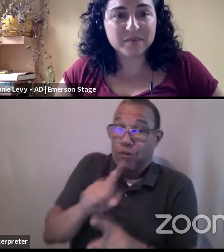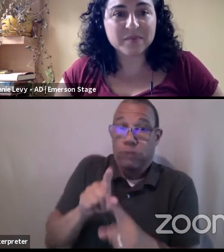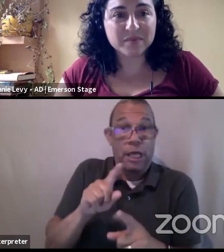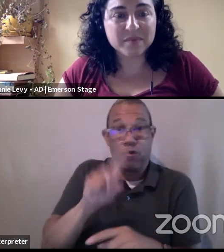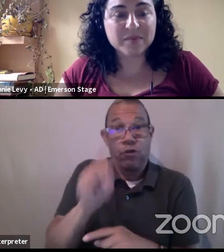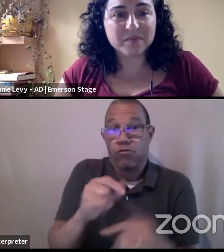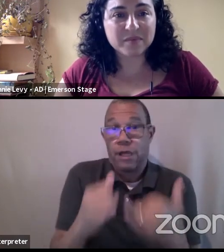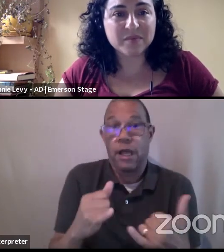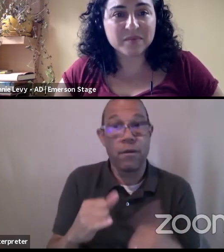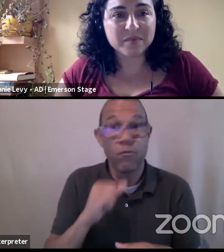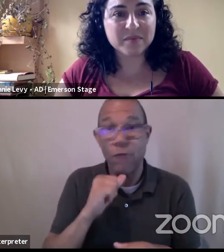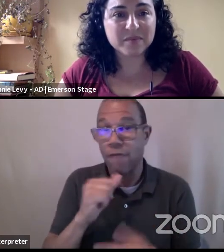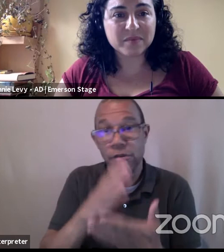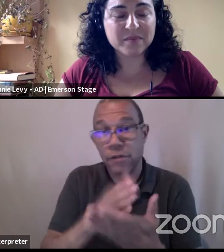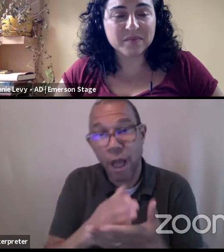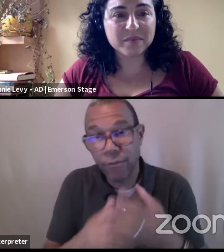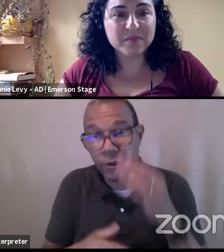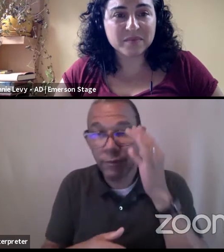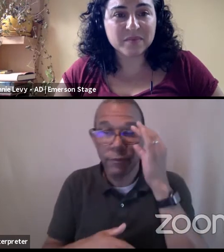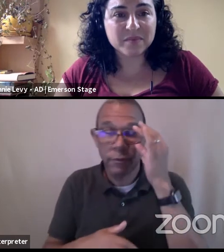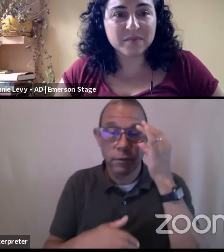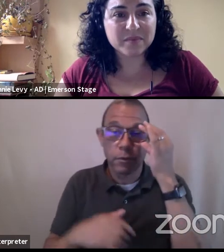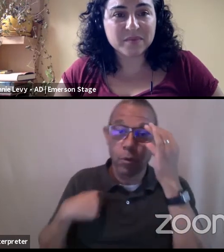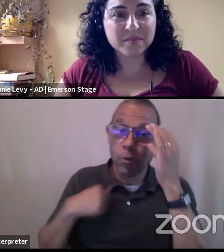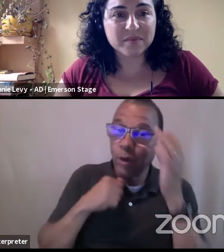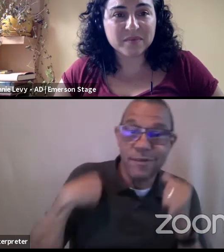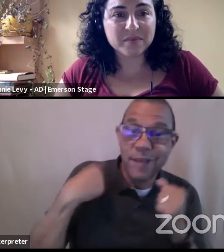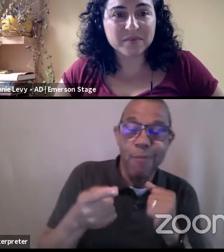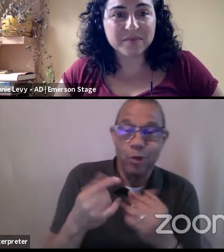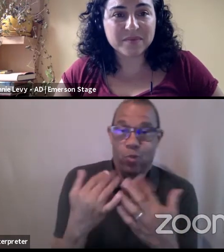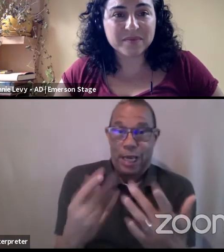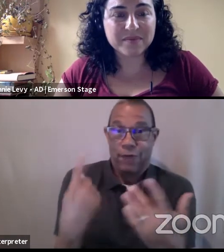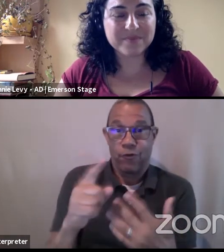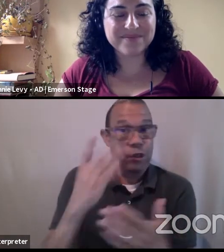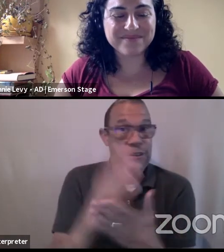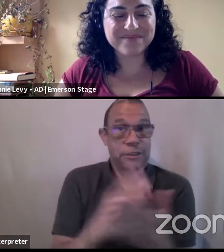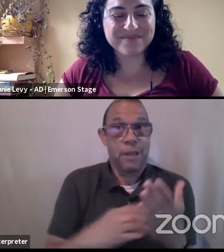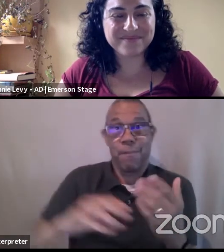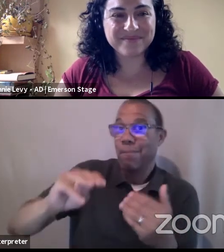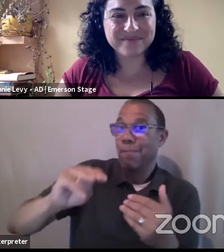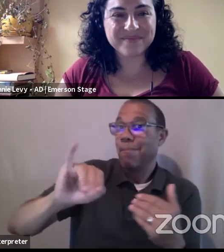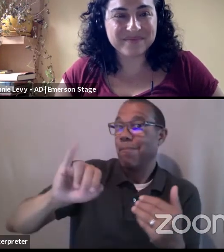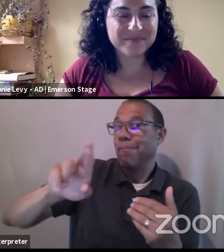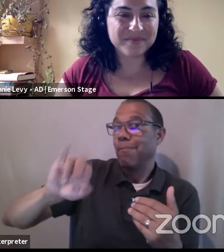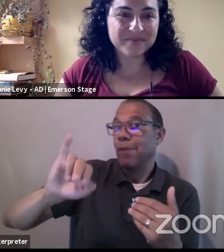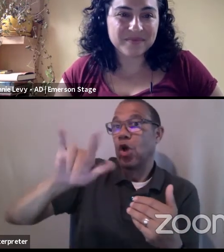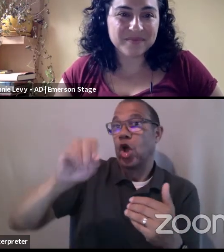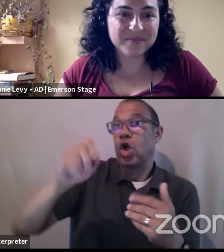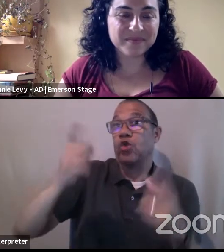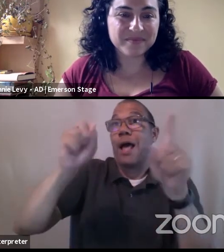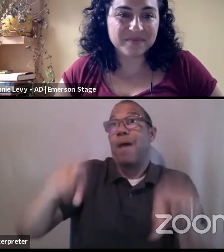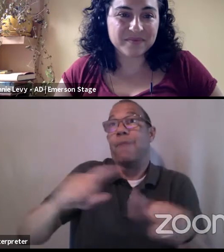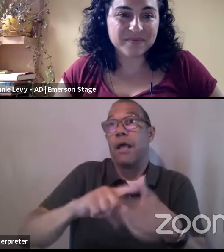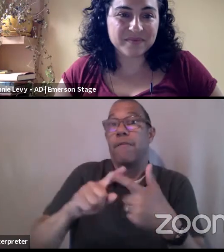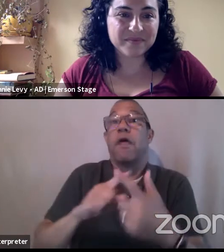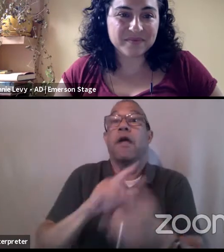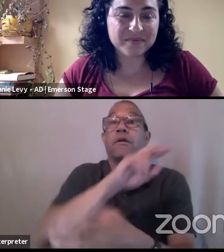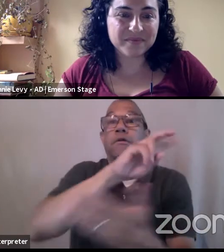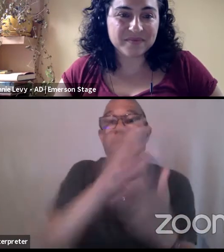We haven't been waiting for the miracle to happen. We all provide what we think